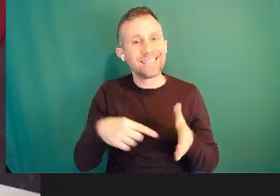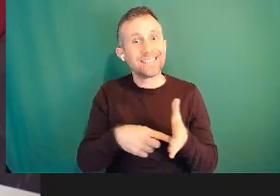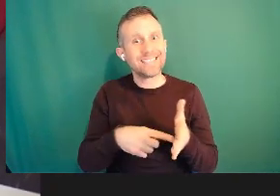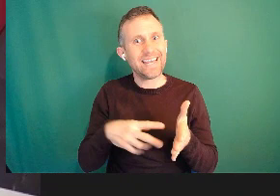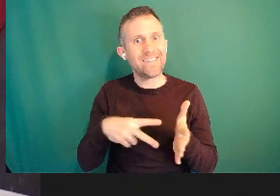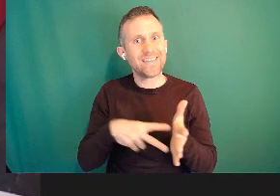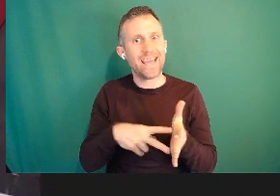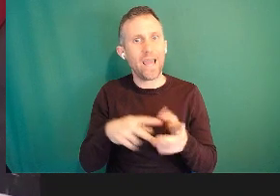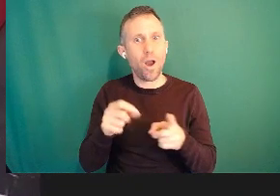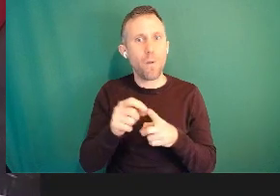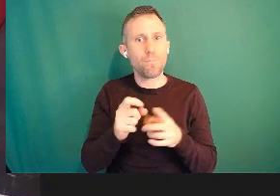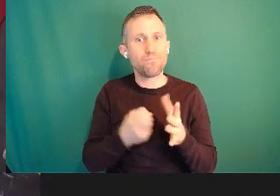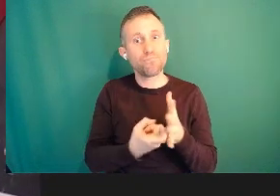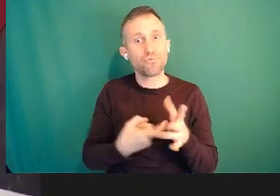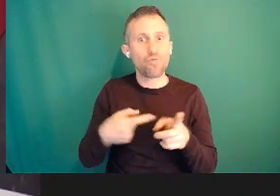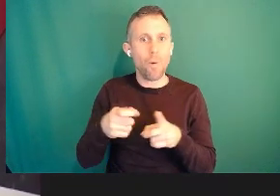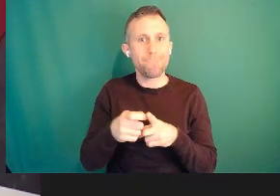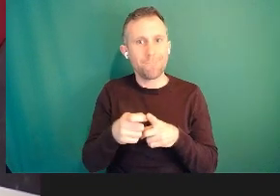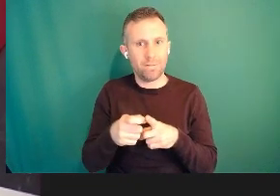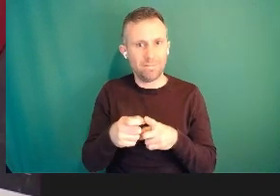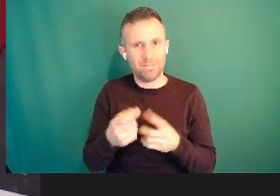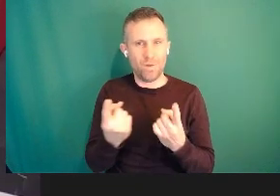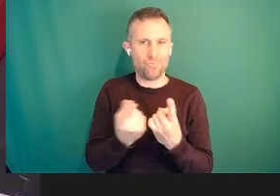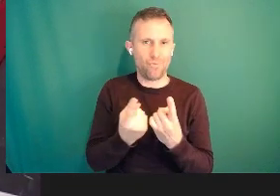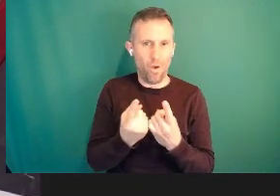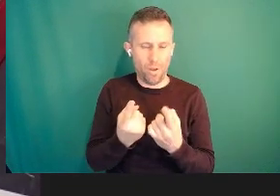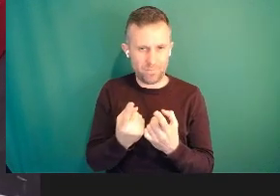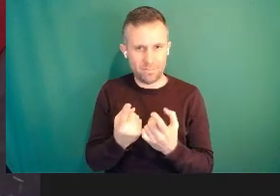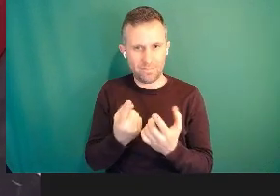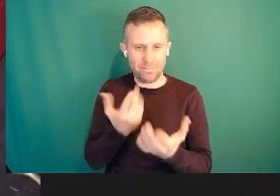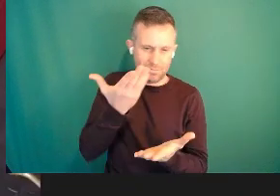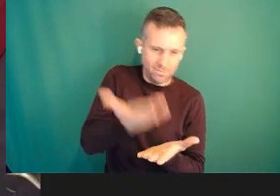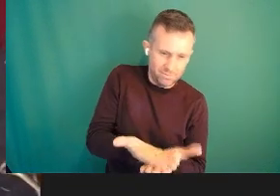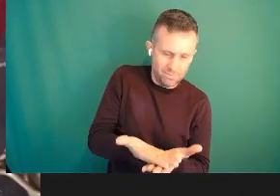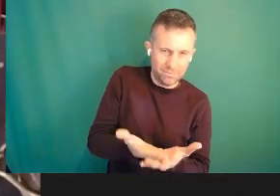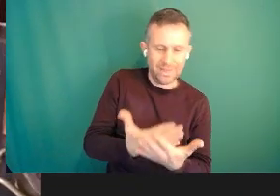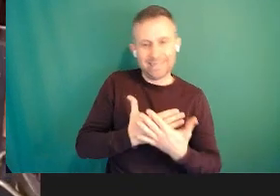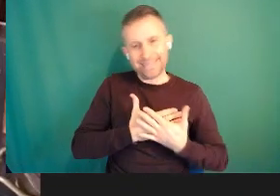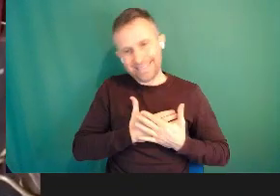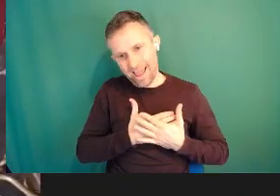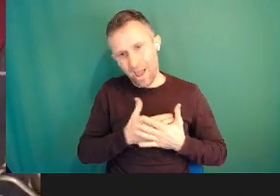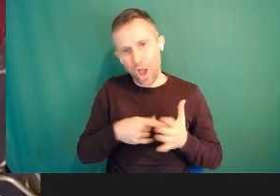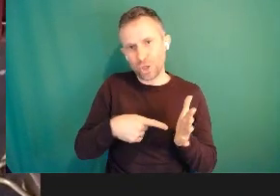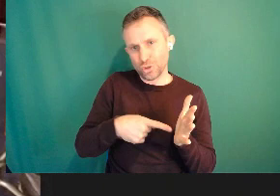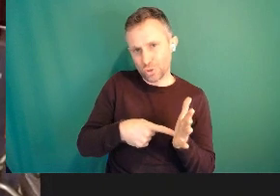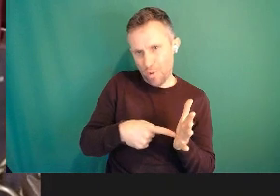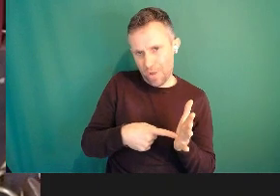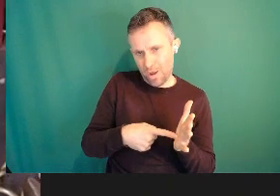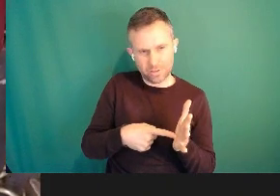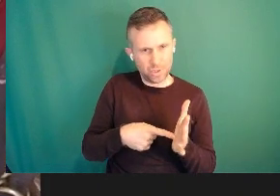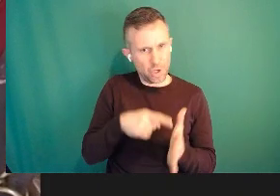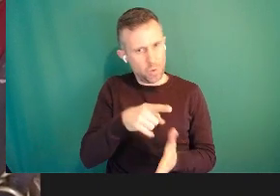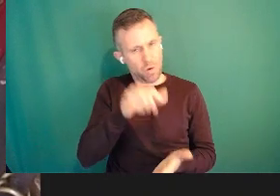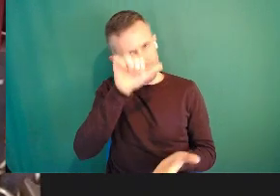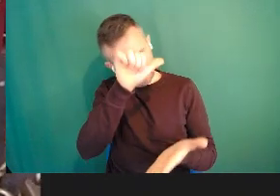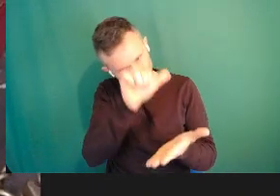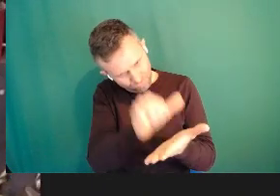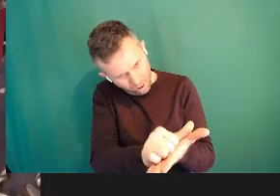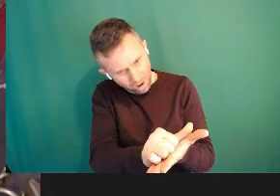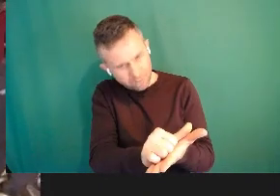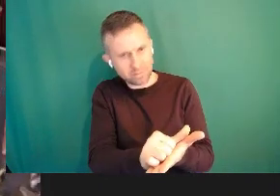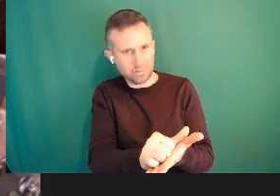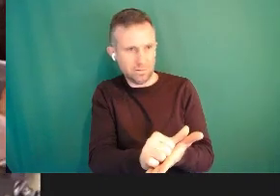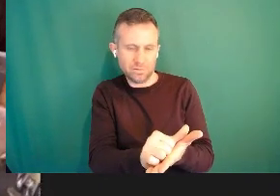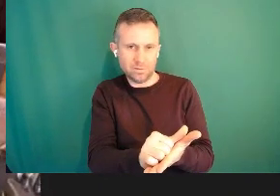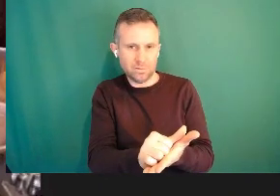can deny my heart no longer. You were right all along. We are meant to be together. I am ashamed that it has taken me so long to realise.